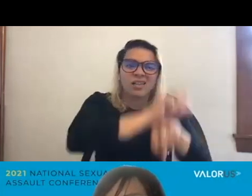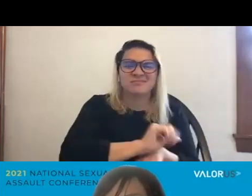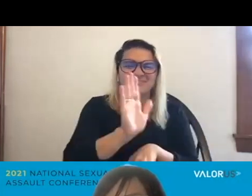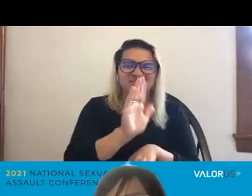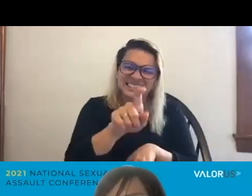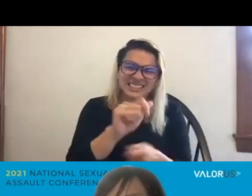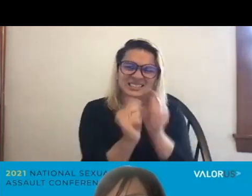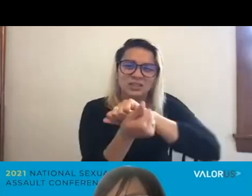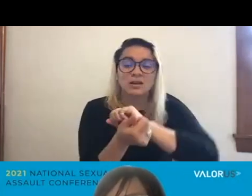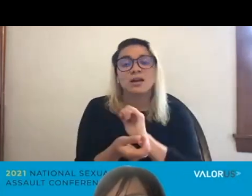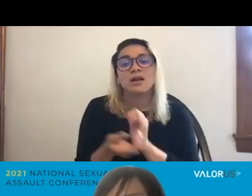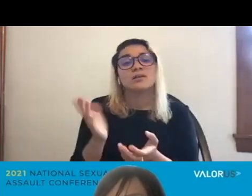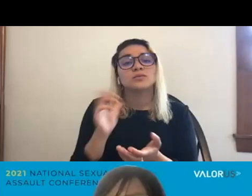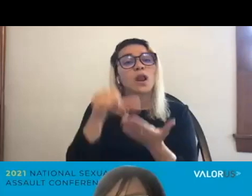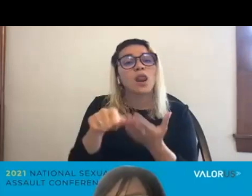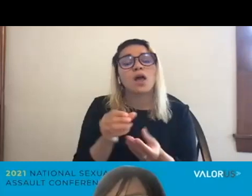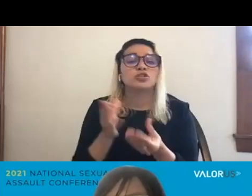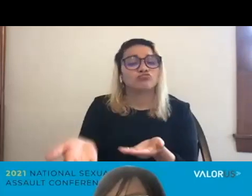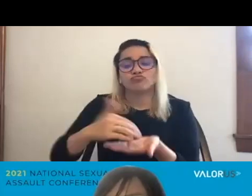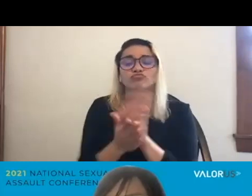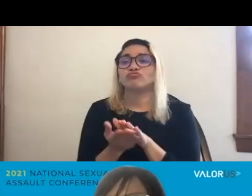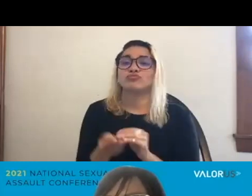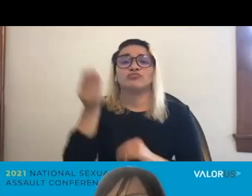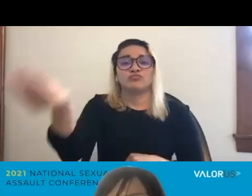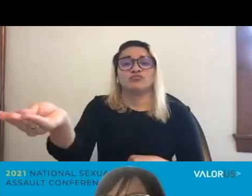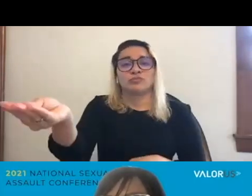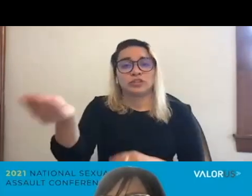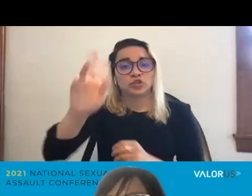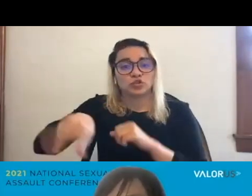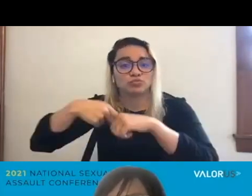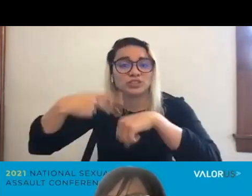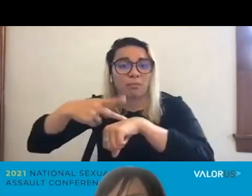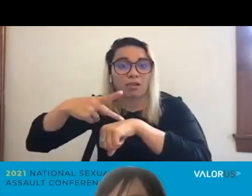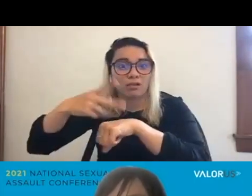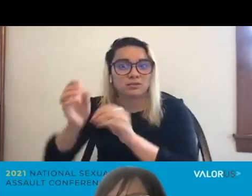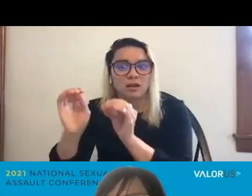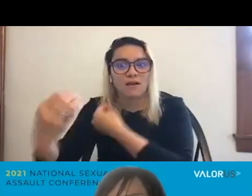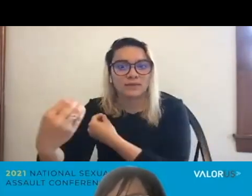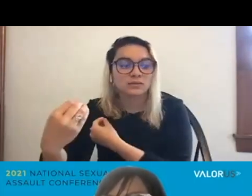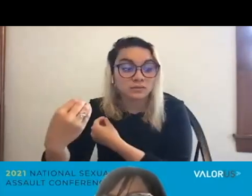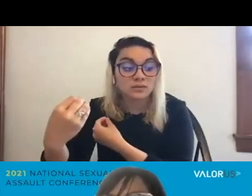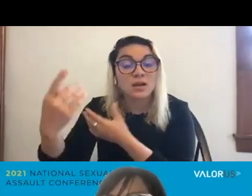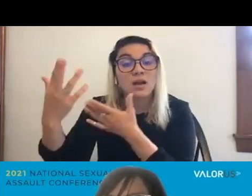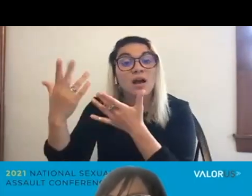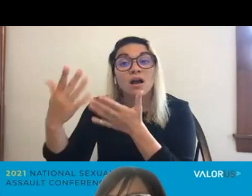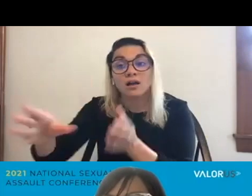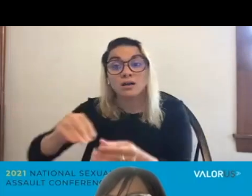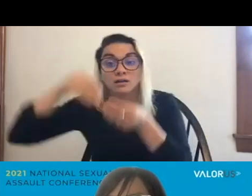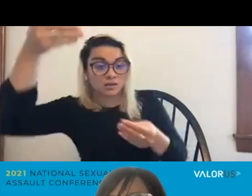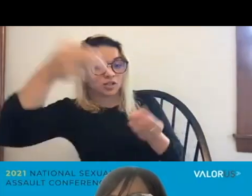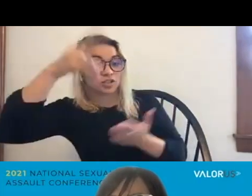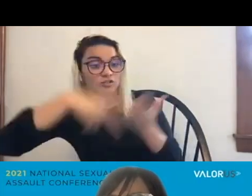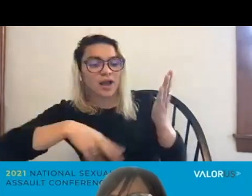walked it to the principal's office. And that was the last year that the homecoming courts were segregated by race. And